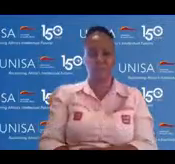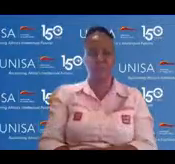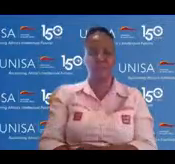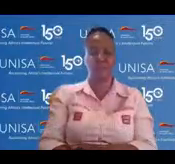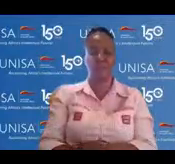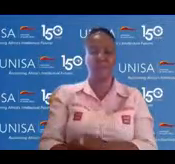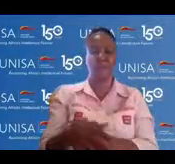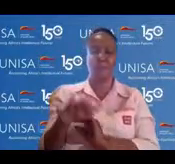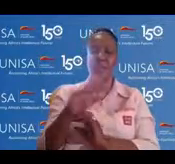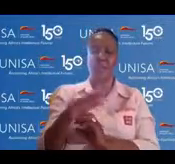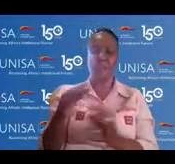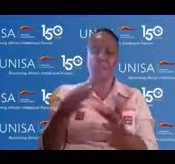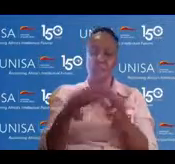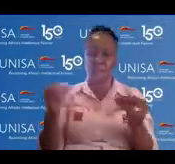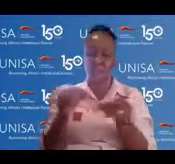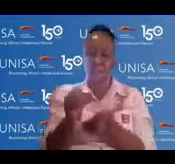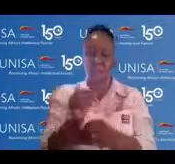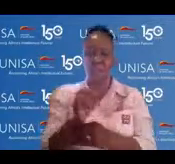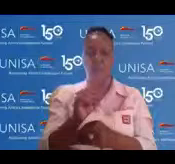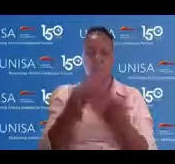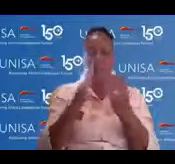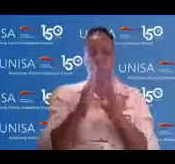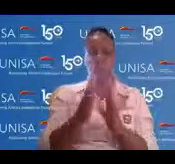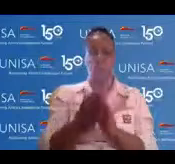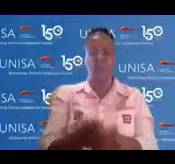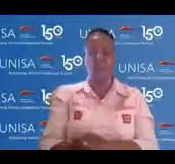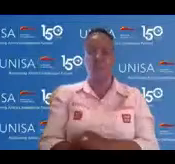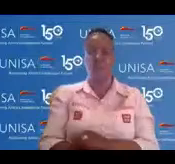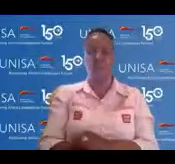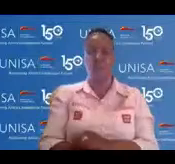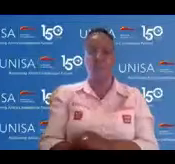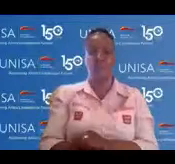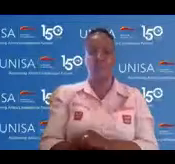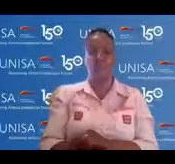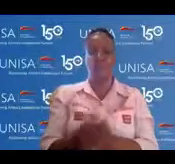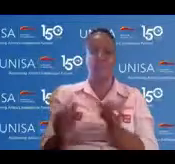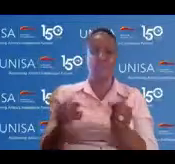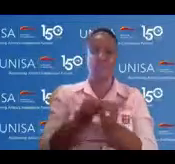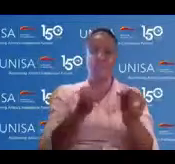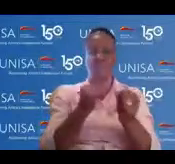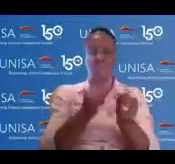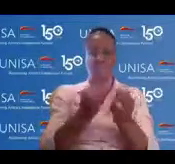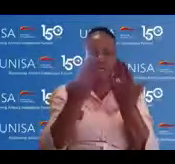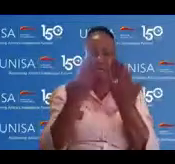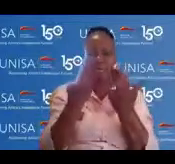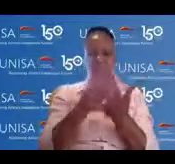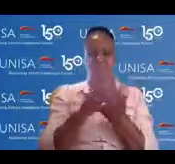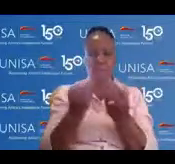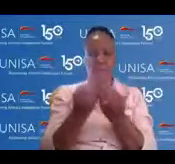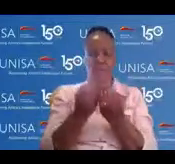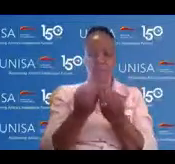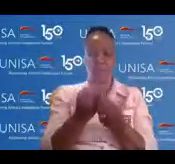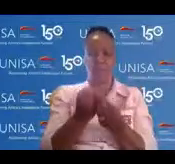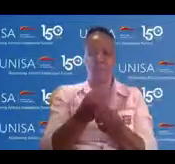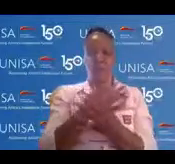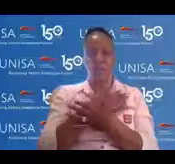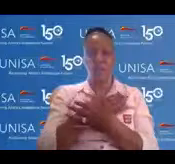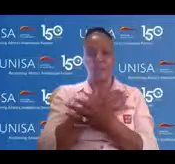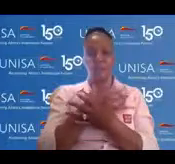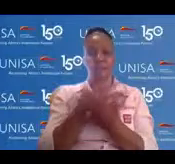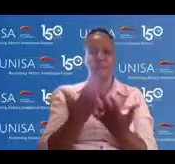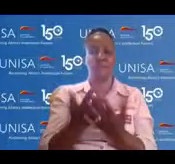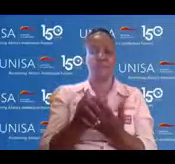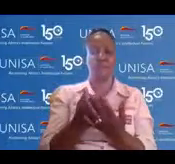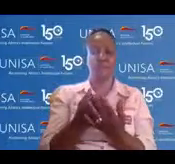off, students, other strategies might be to study something you love, not to be pressured into a specific field because